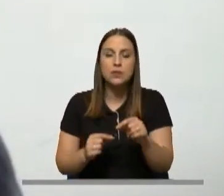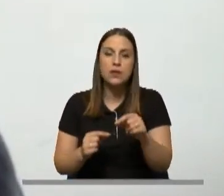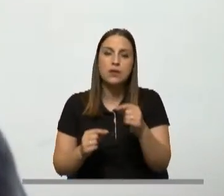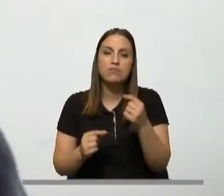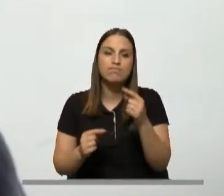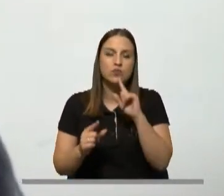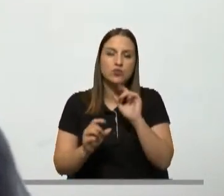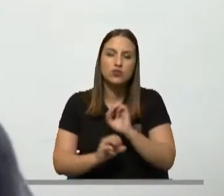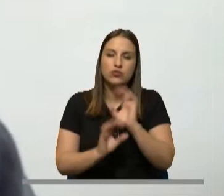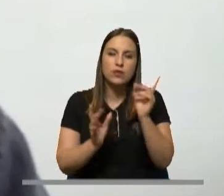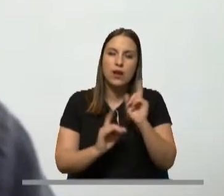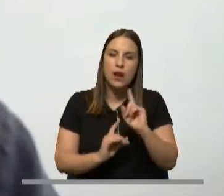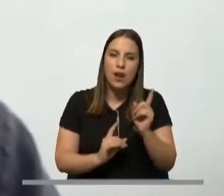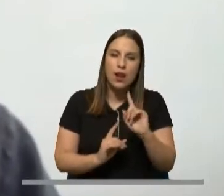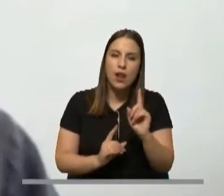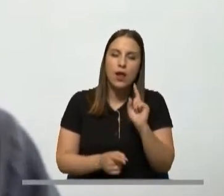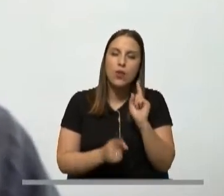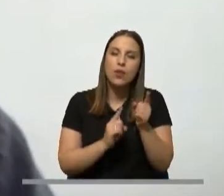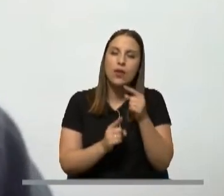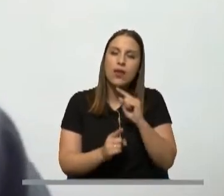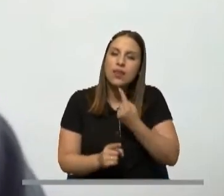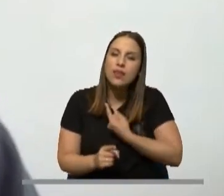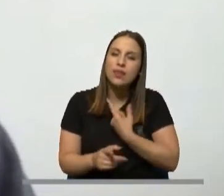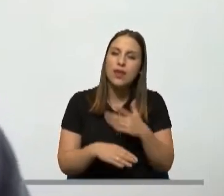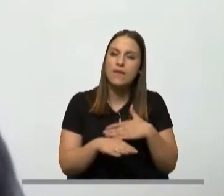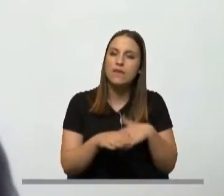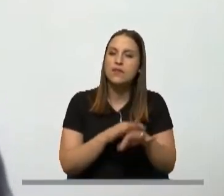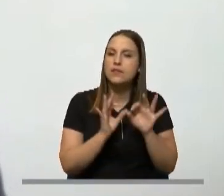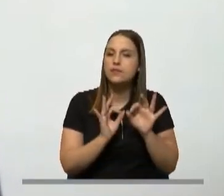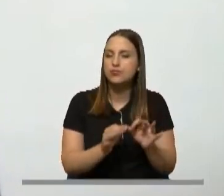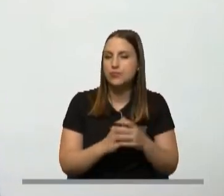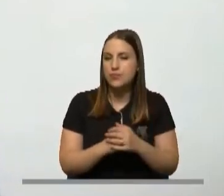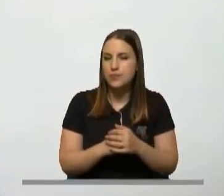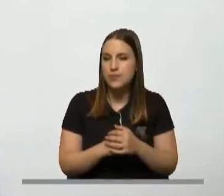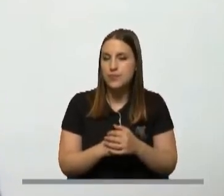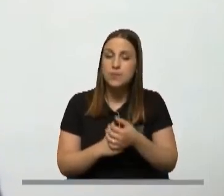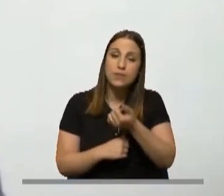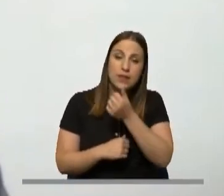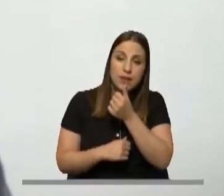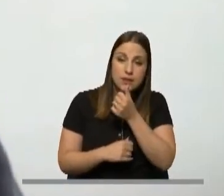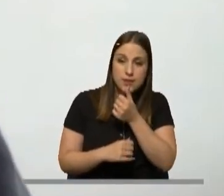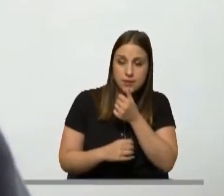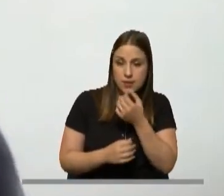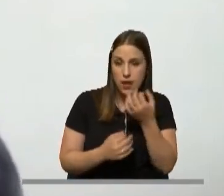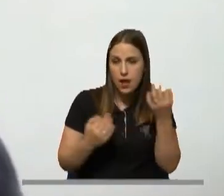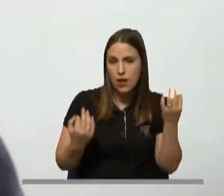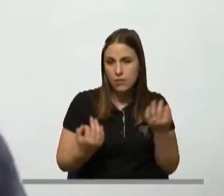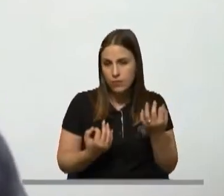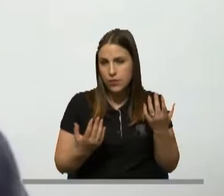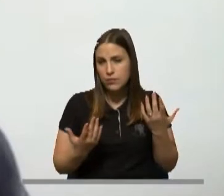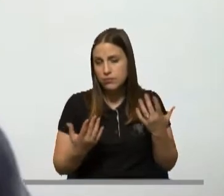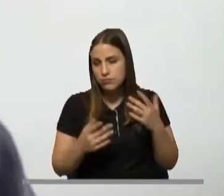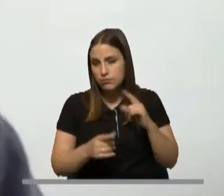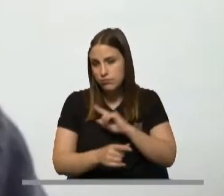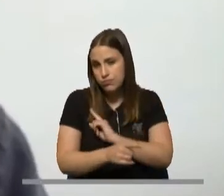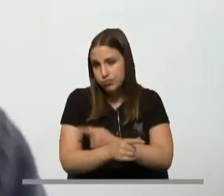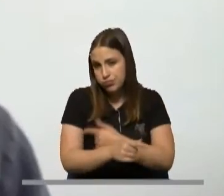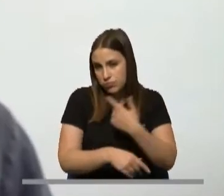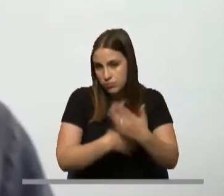clear what should be done. A decision is then taken, as well informed